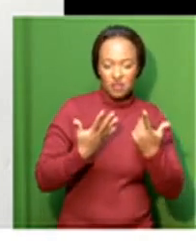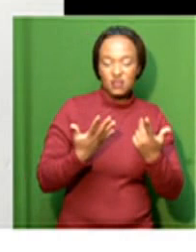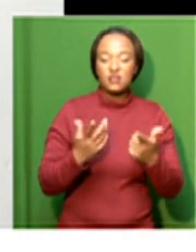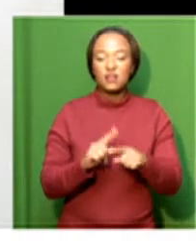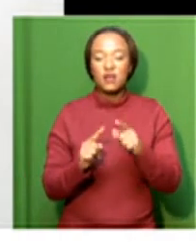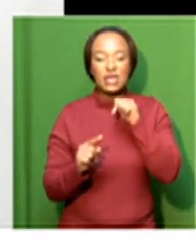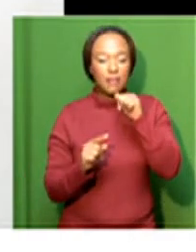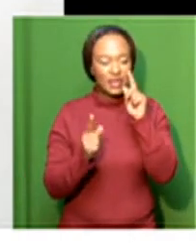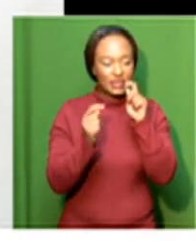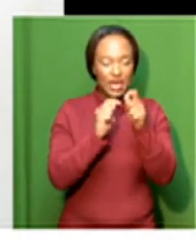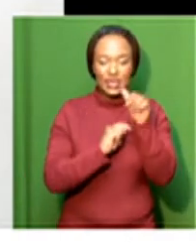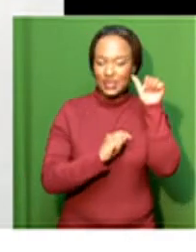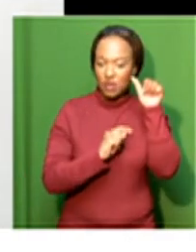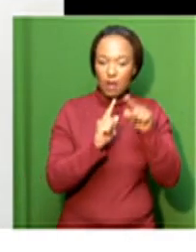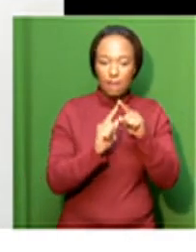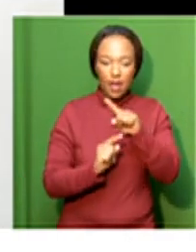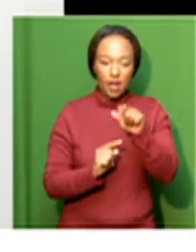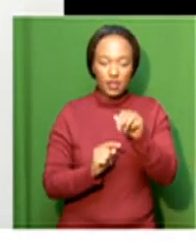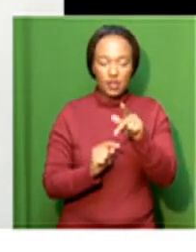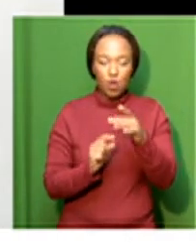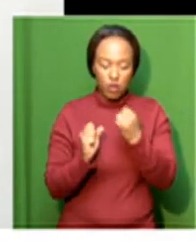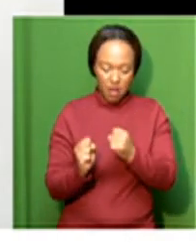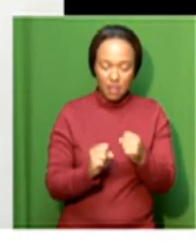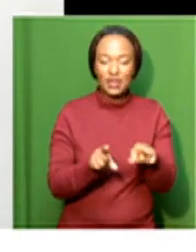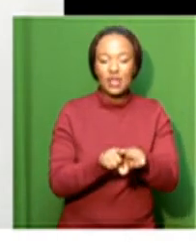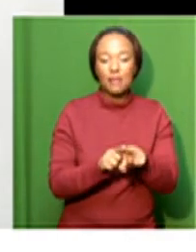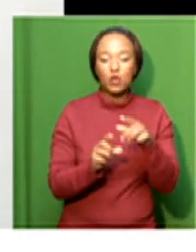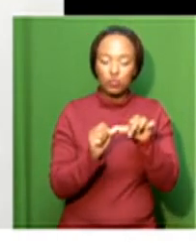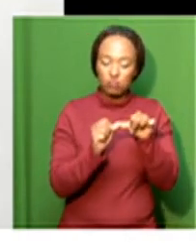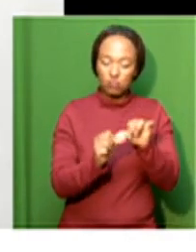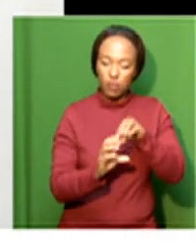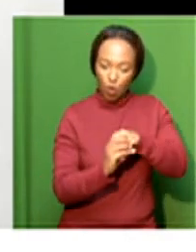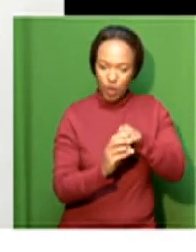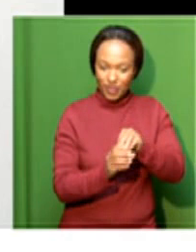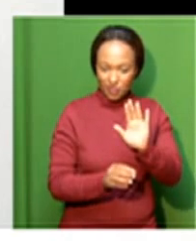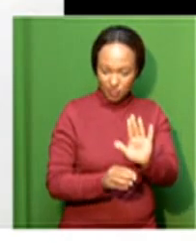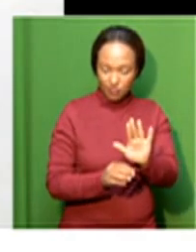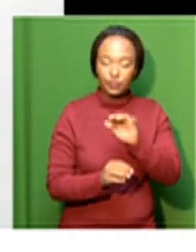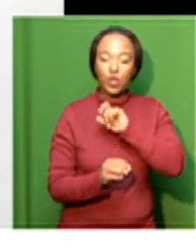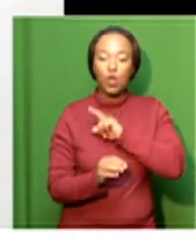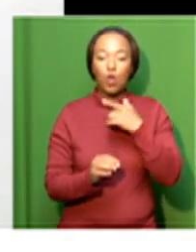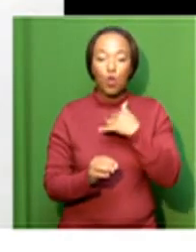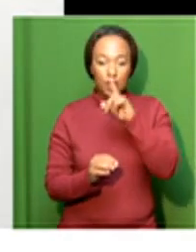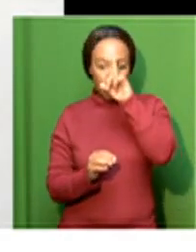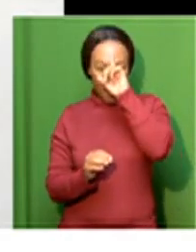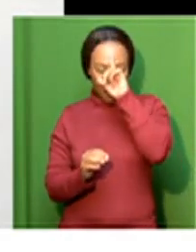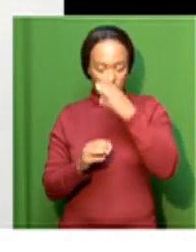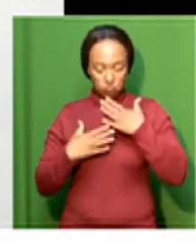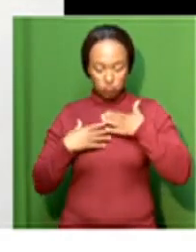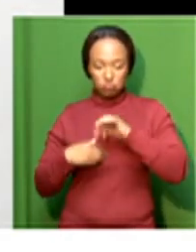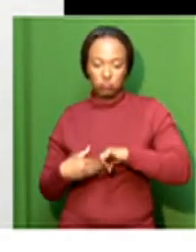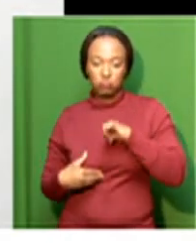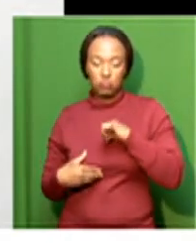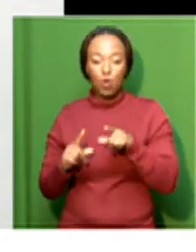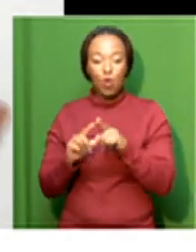of the change of sound, but Zakwe remains the same in terms of delivering the content, in terms of being black conscious,